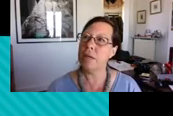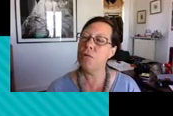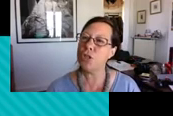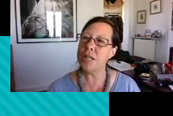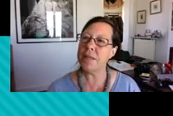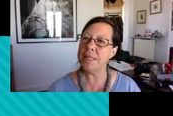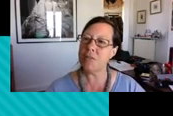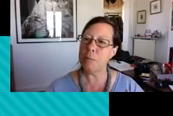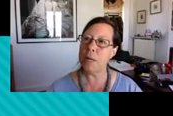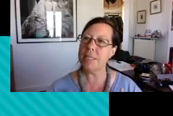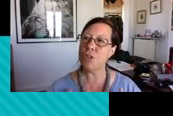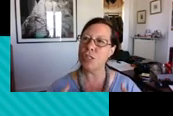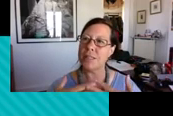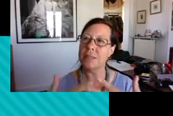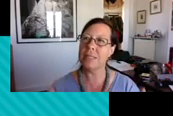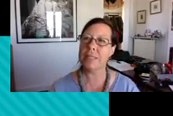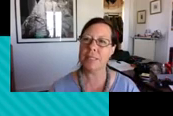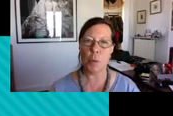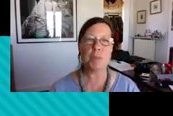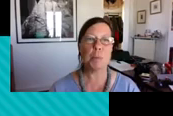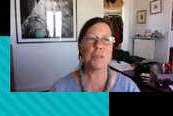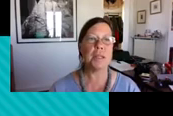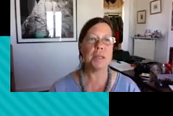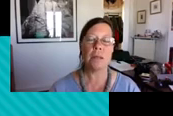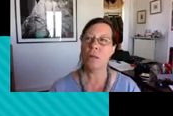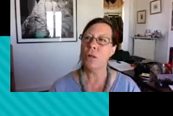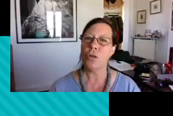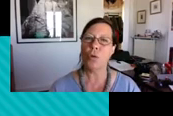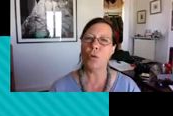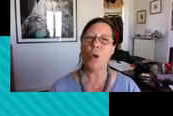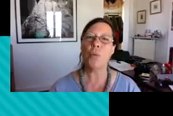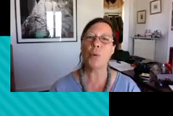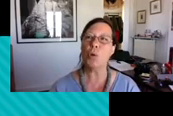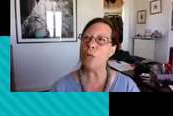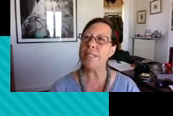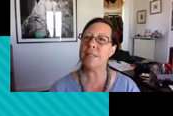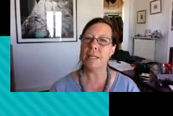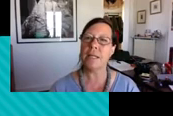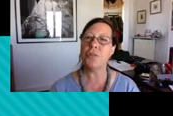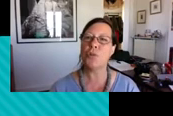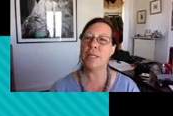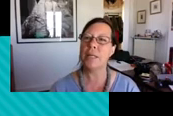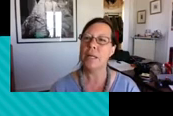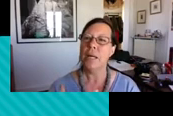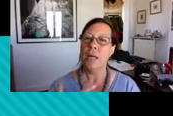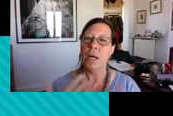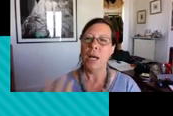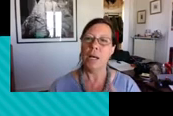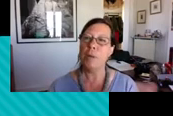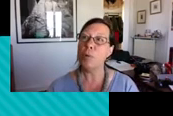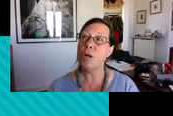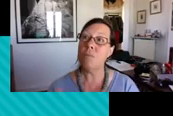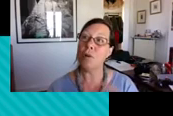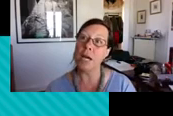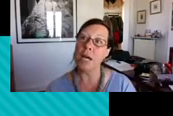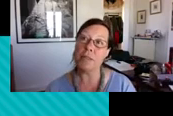The unfortunate thing is that if a politician is the lead spokesperson, you run the real risk that a country,